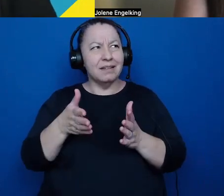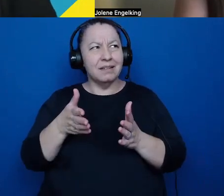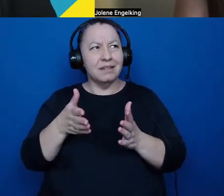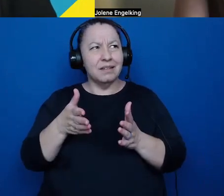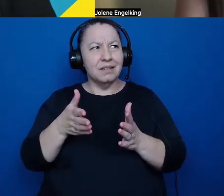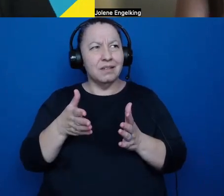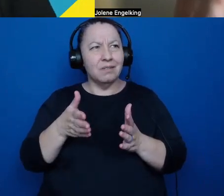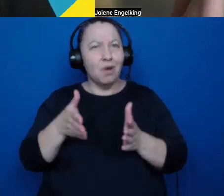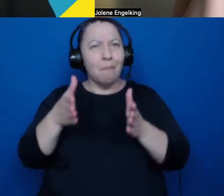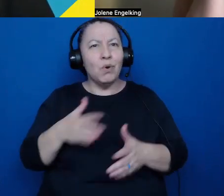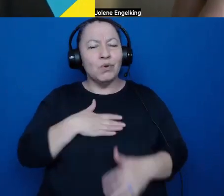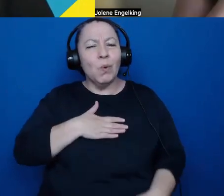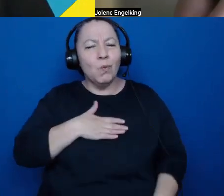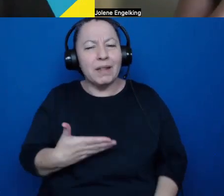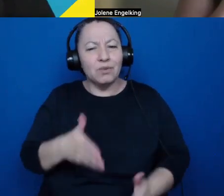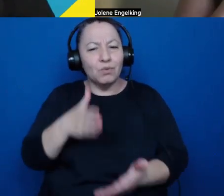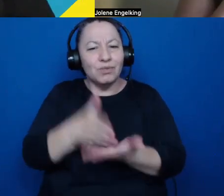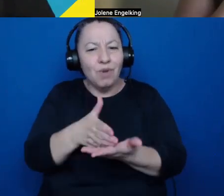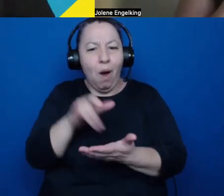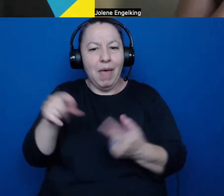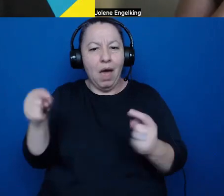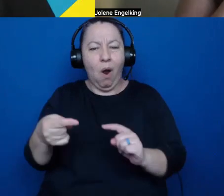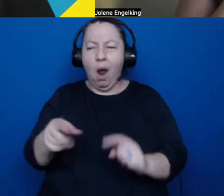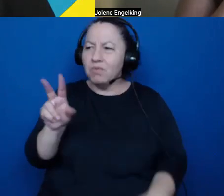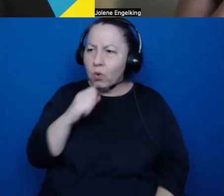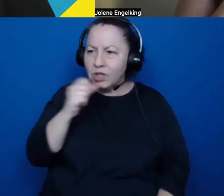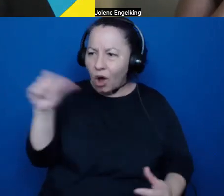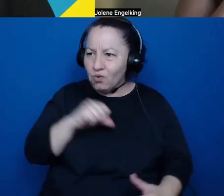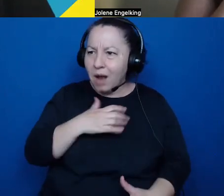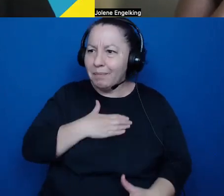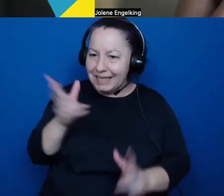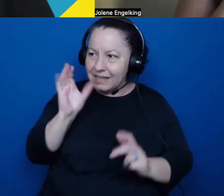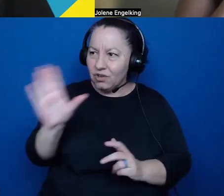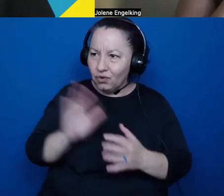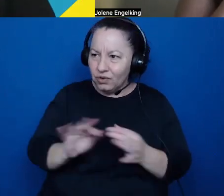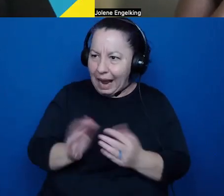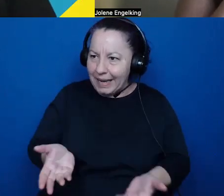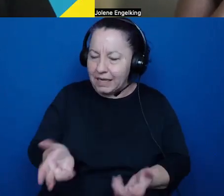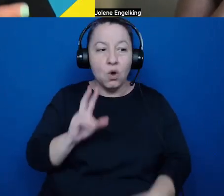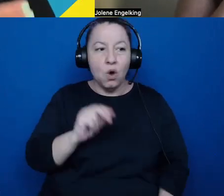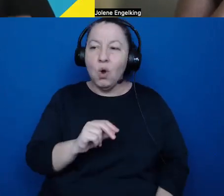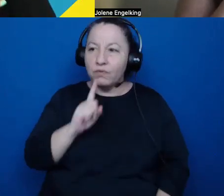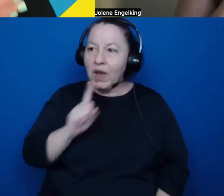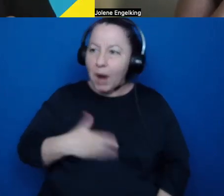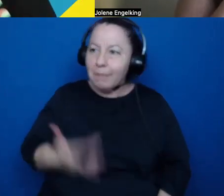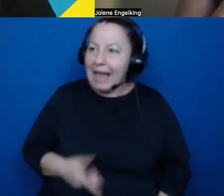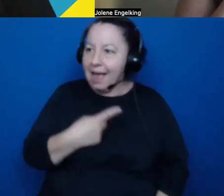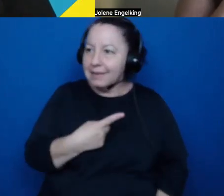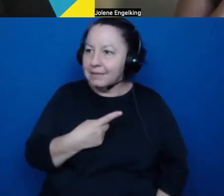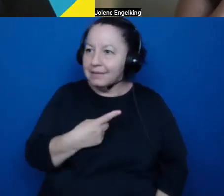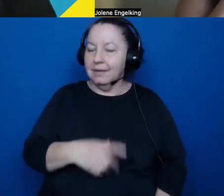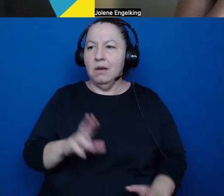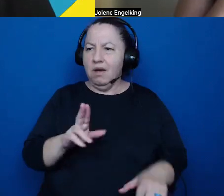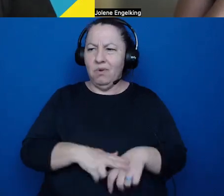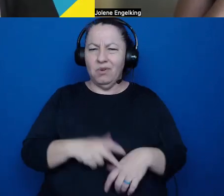stop that harm. Like, no, she is not drunk. Can you please listen to her statement? Or no, she's just very upset. Of course, she's scared. She's frightened